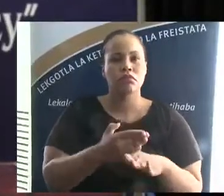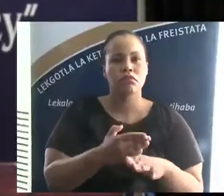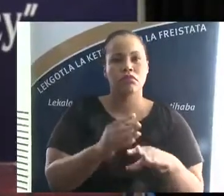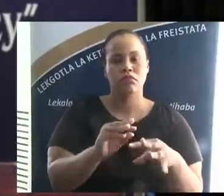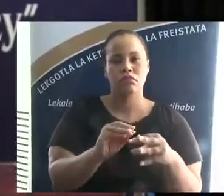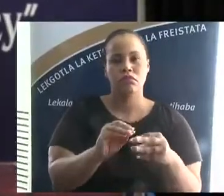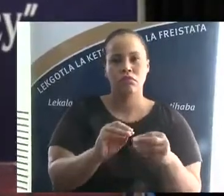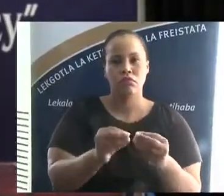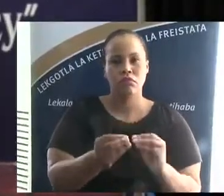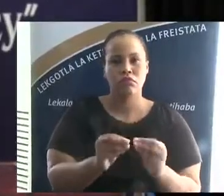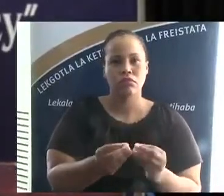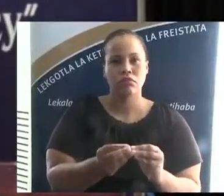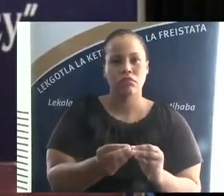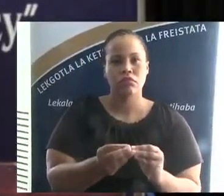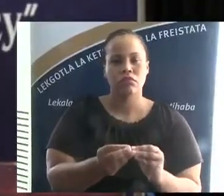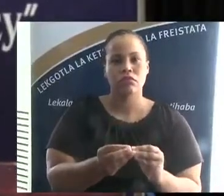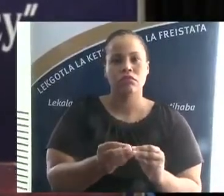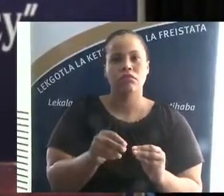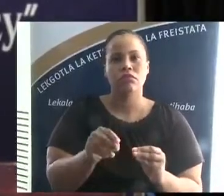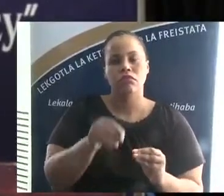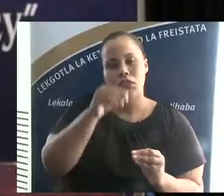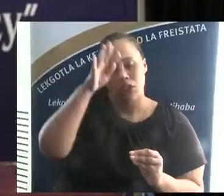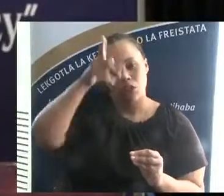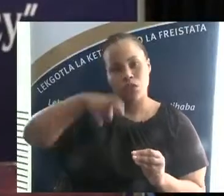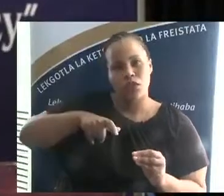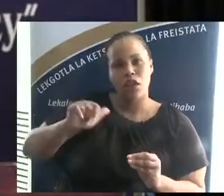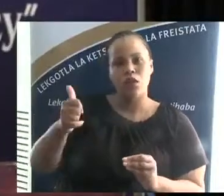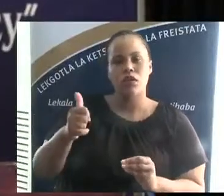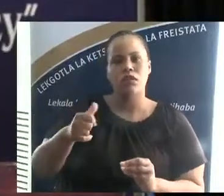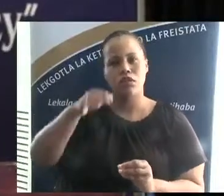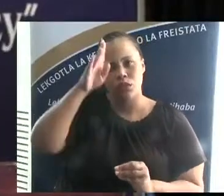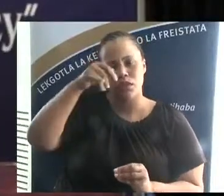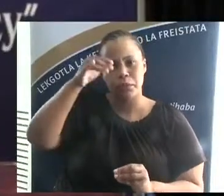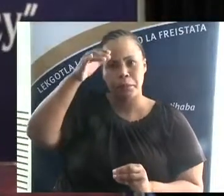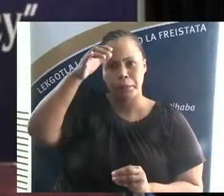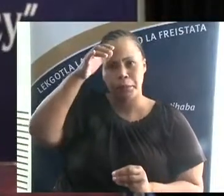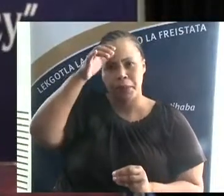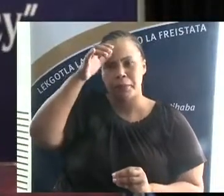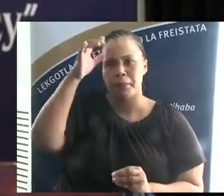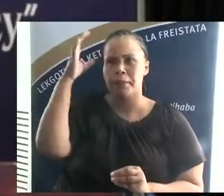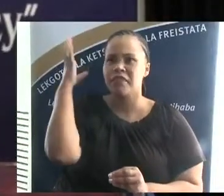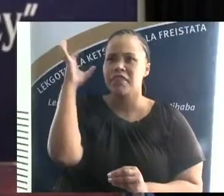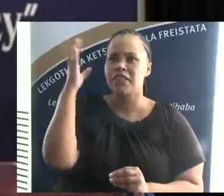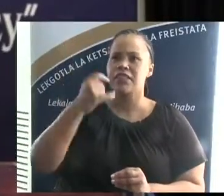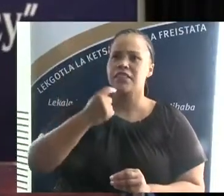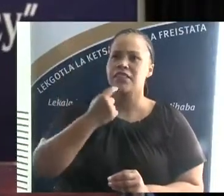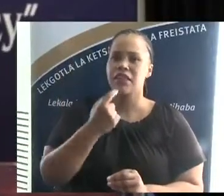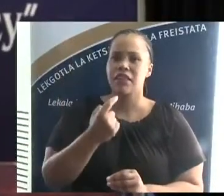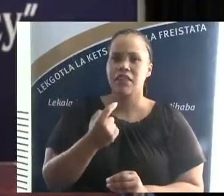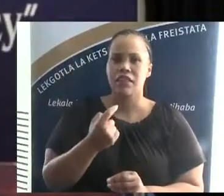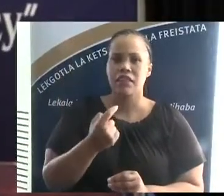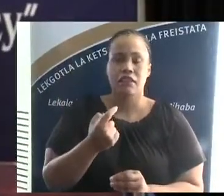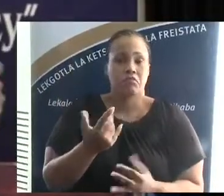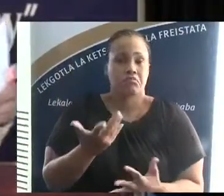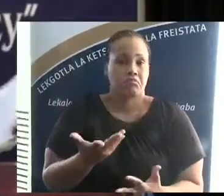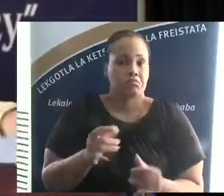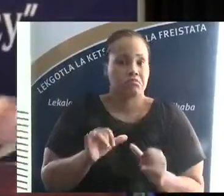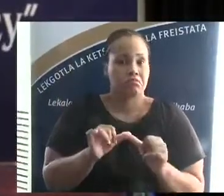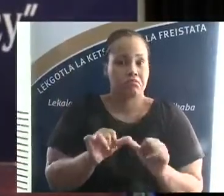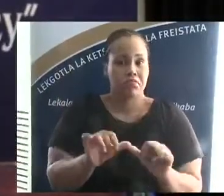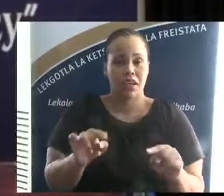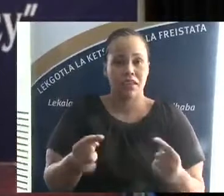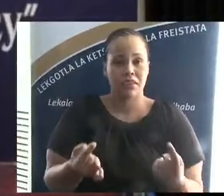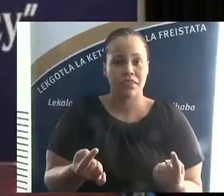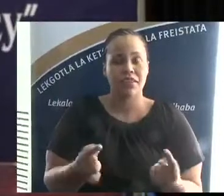in our province. And one of our students, very smart students we have in this province, says it may not be sustainable, but it